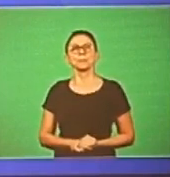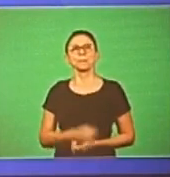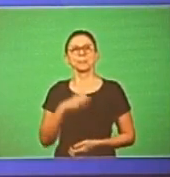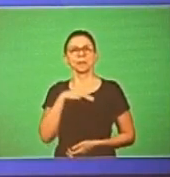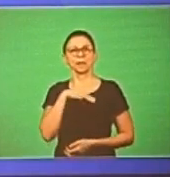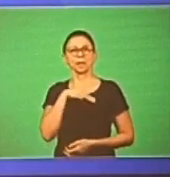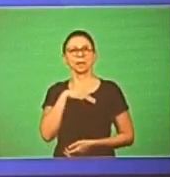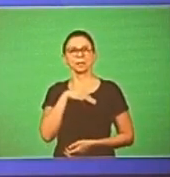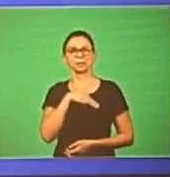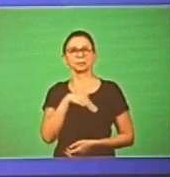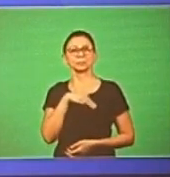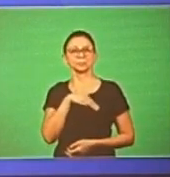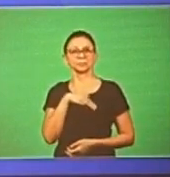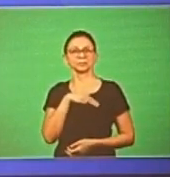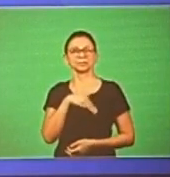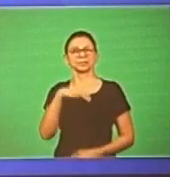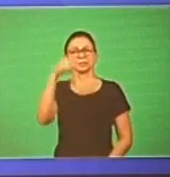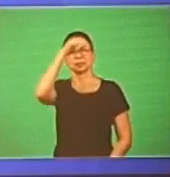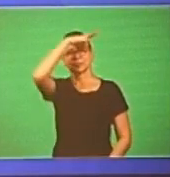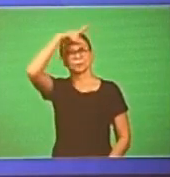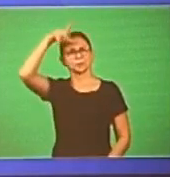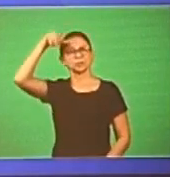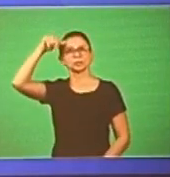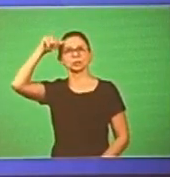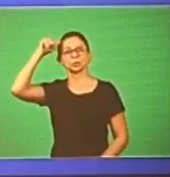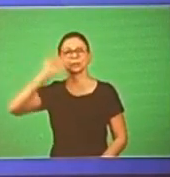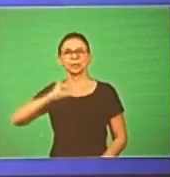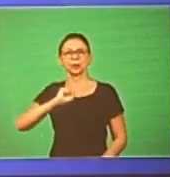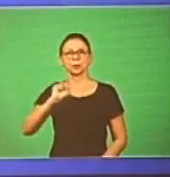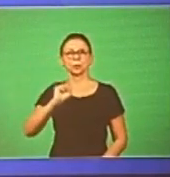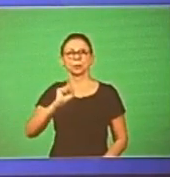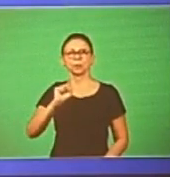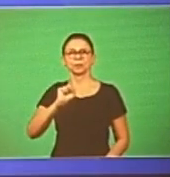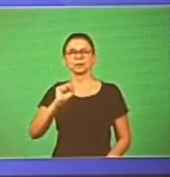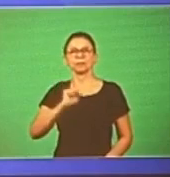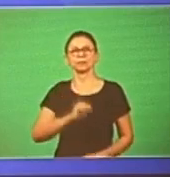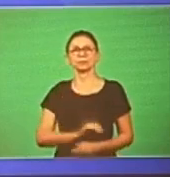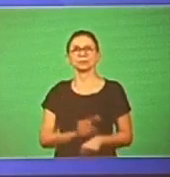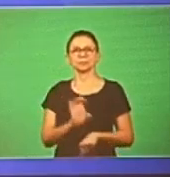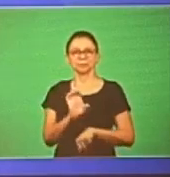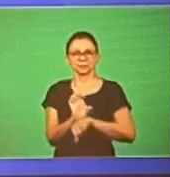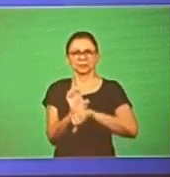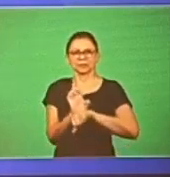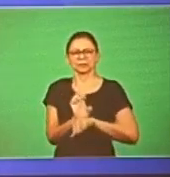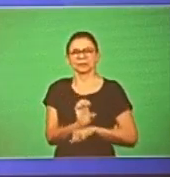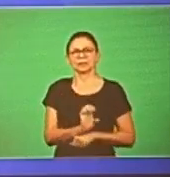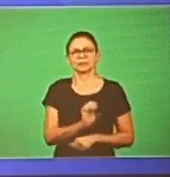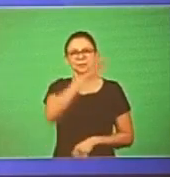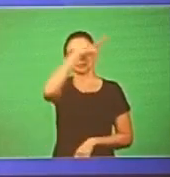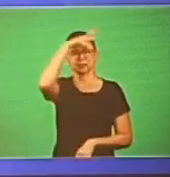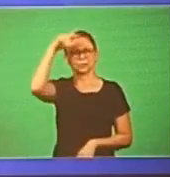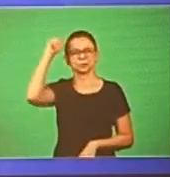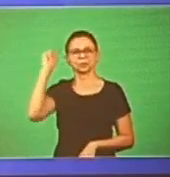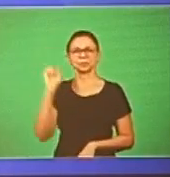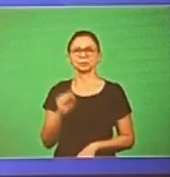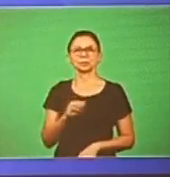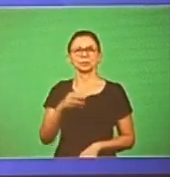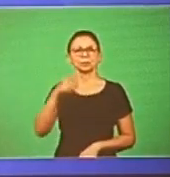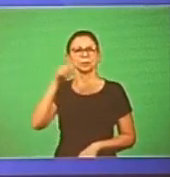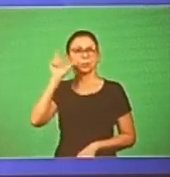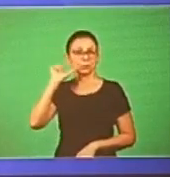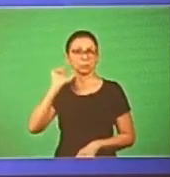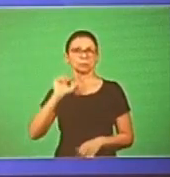week, beginning with the 8th Amazon mission in the state of Amazon,